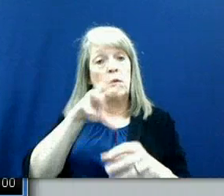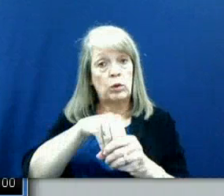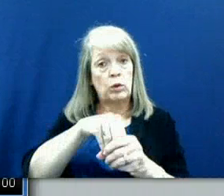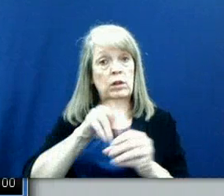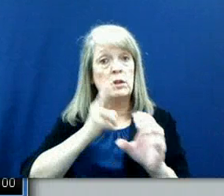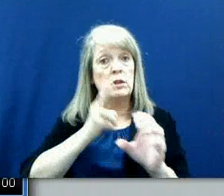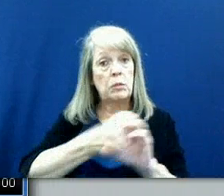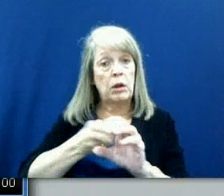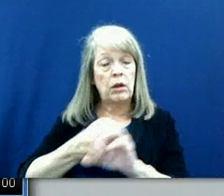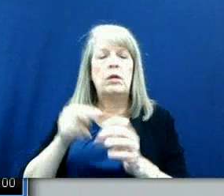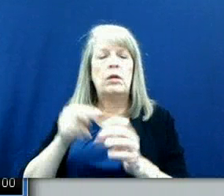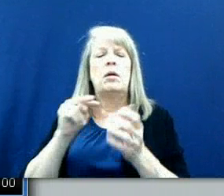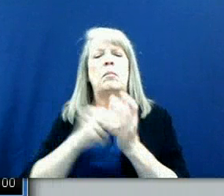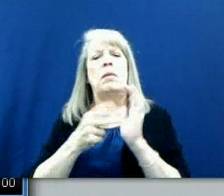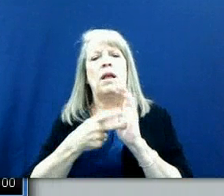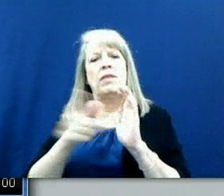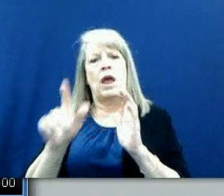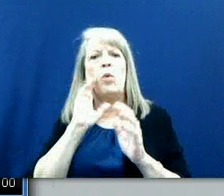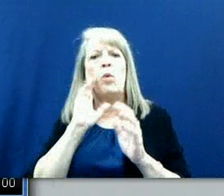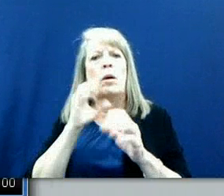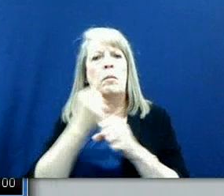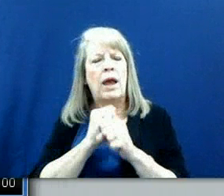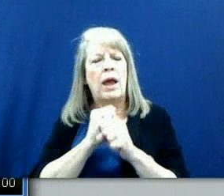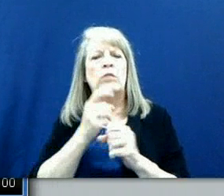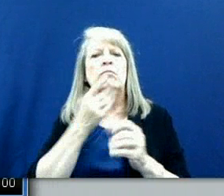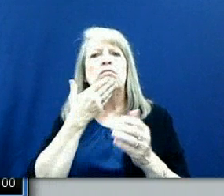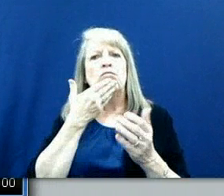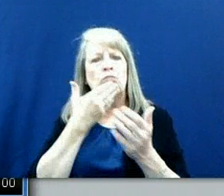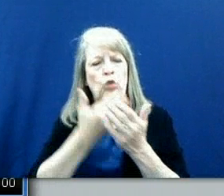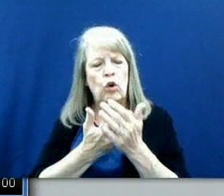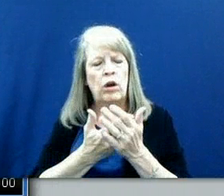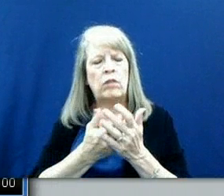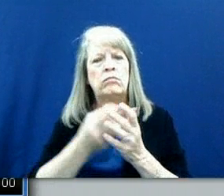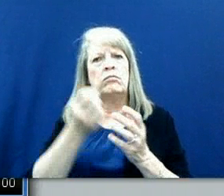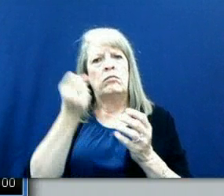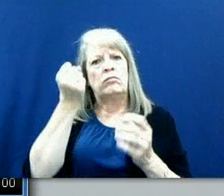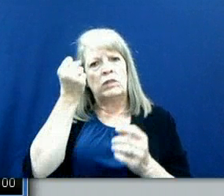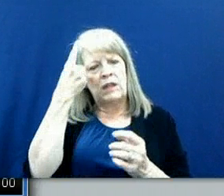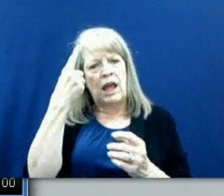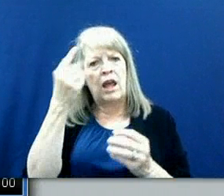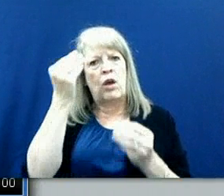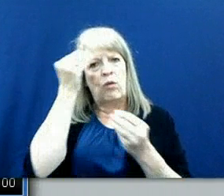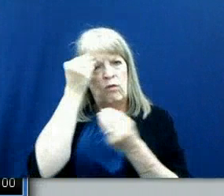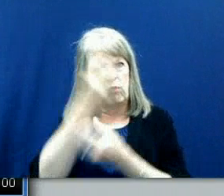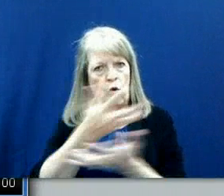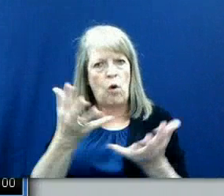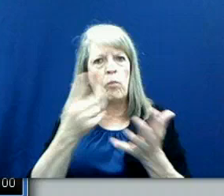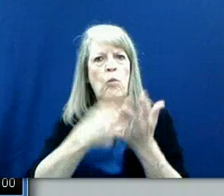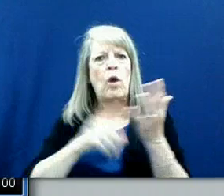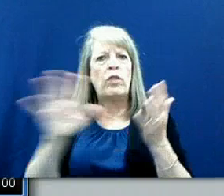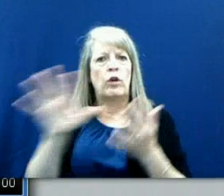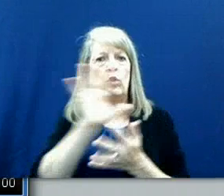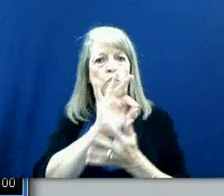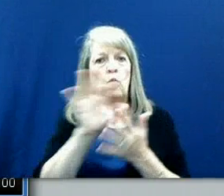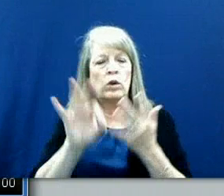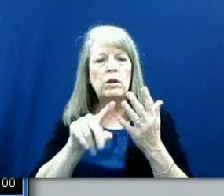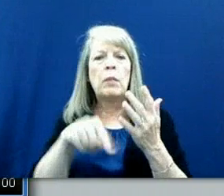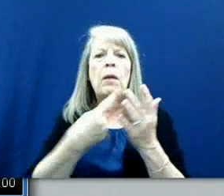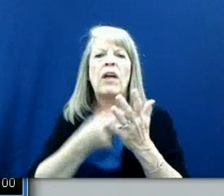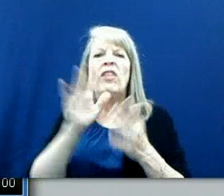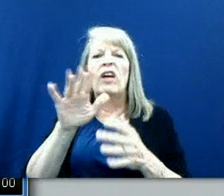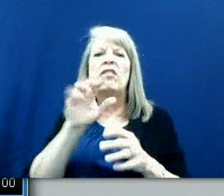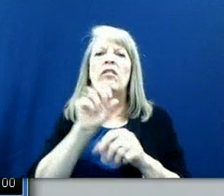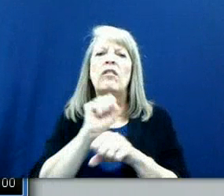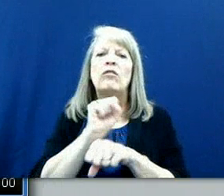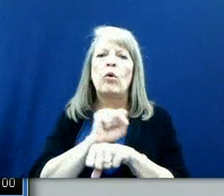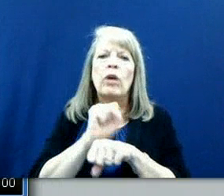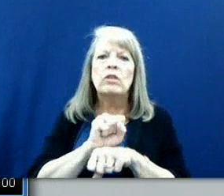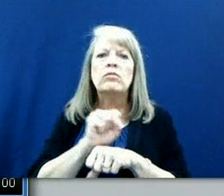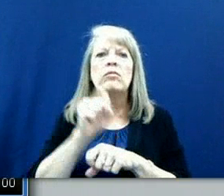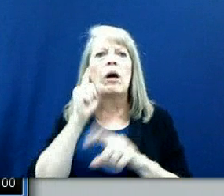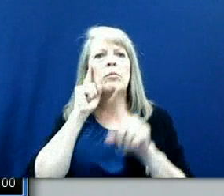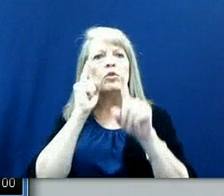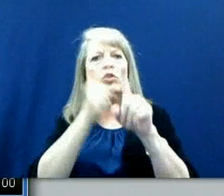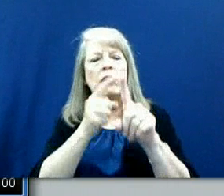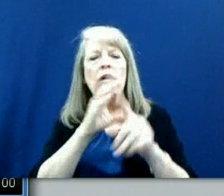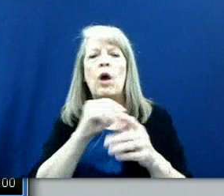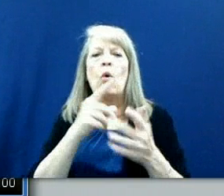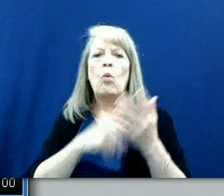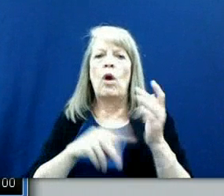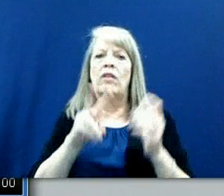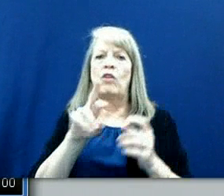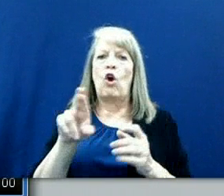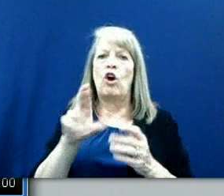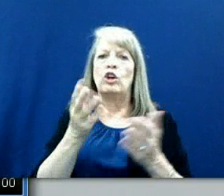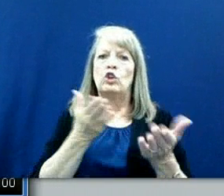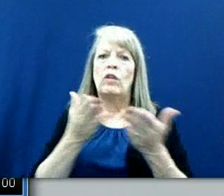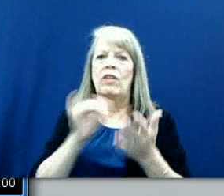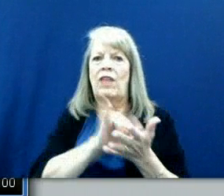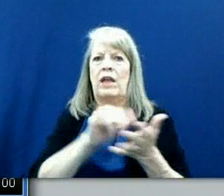making meaningful and informed choices about the selection of their vocational goals and objectives, and the vocational rehabilitation